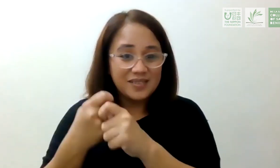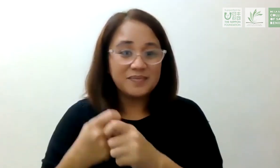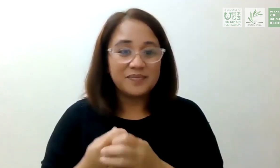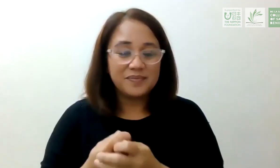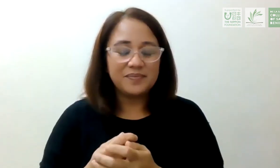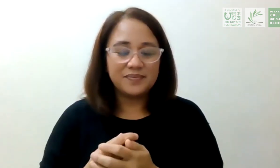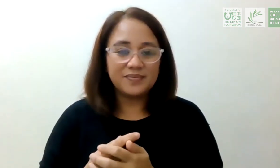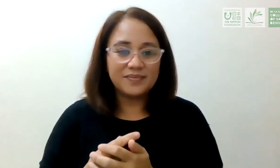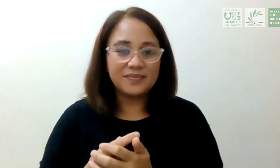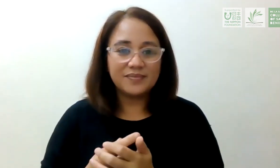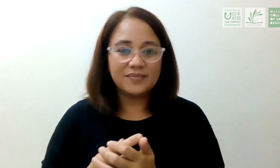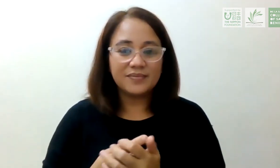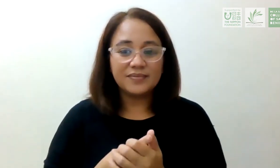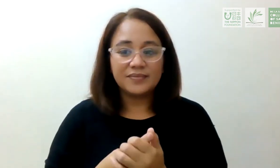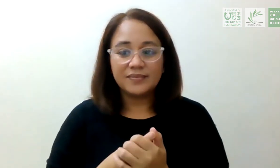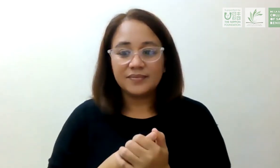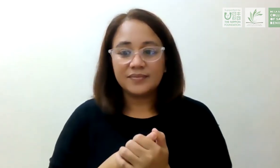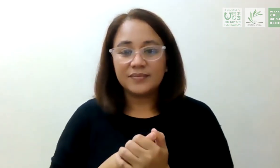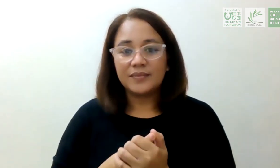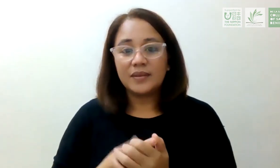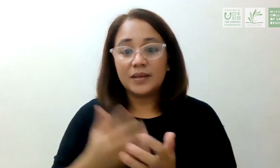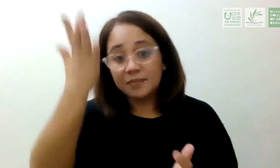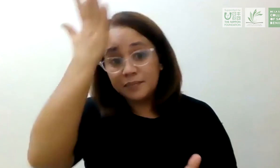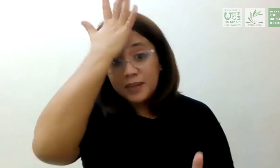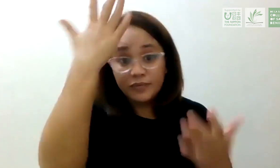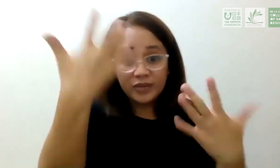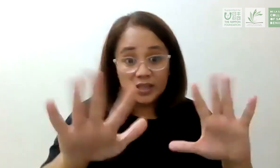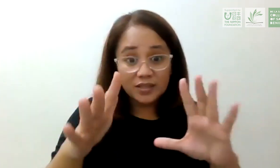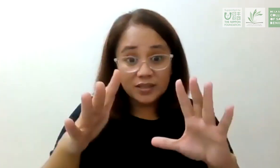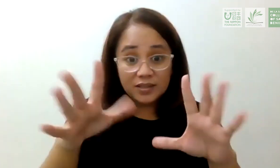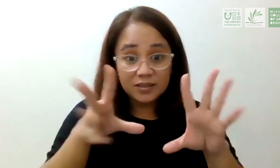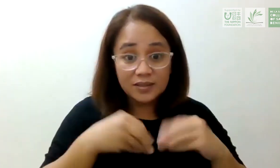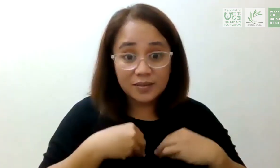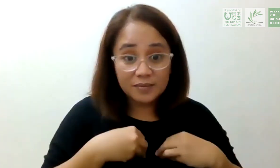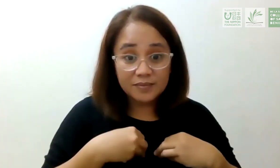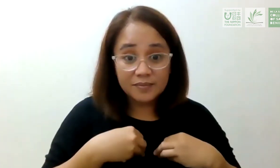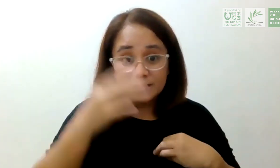Okay, so Peeps, did you get the file?